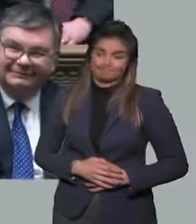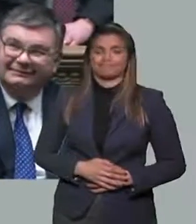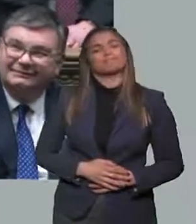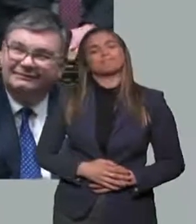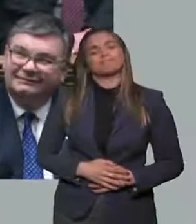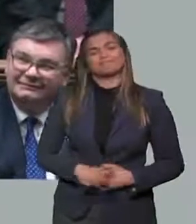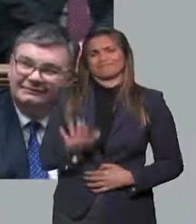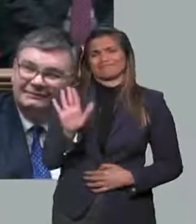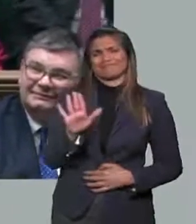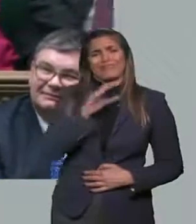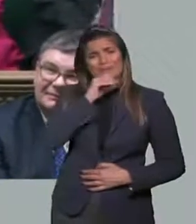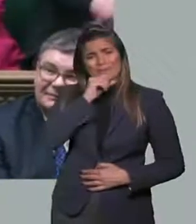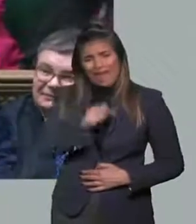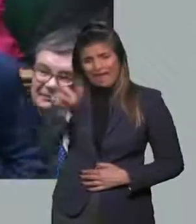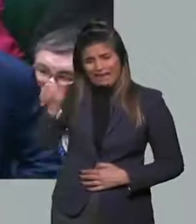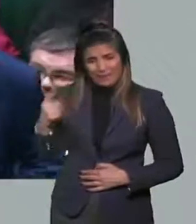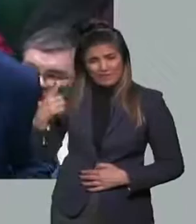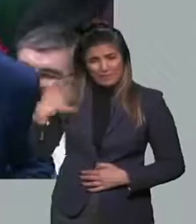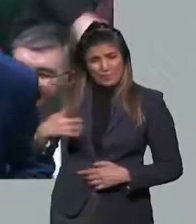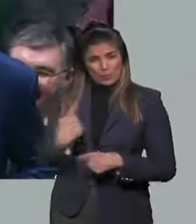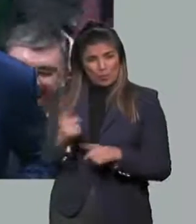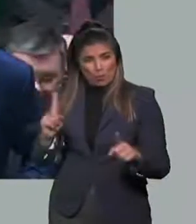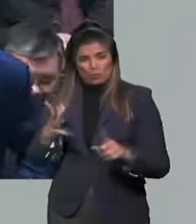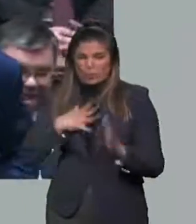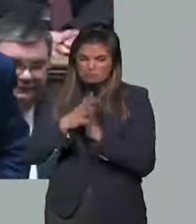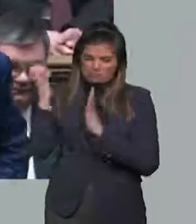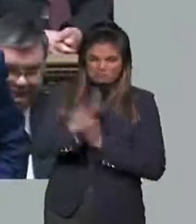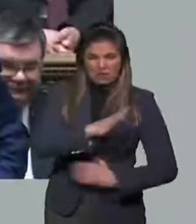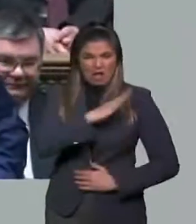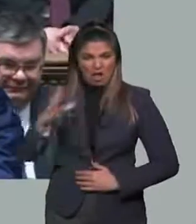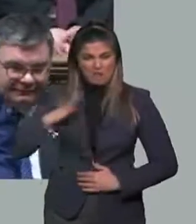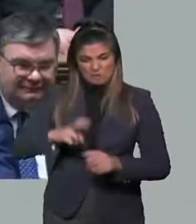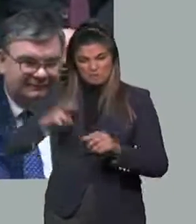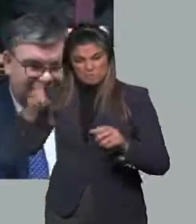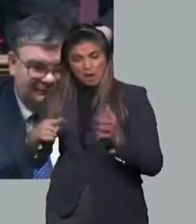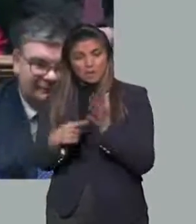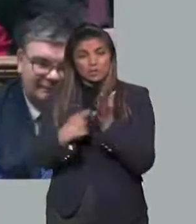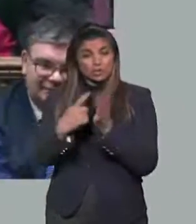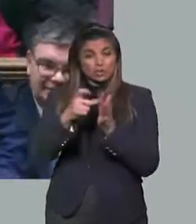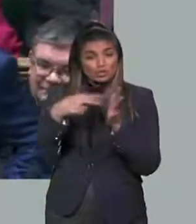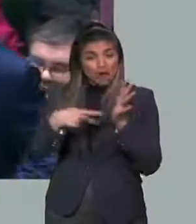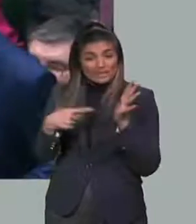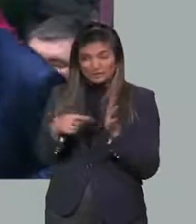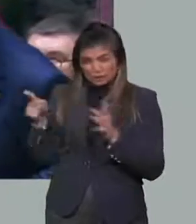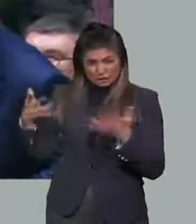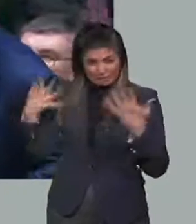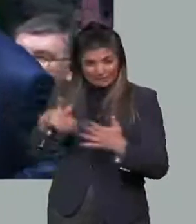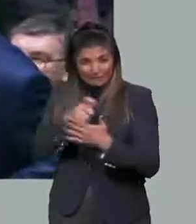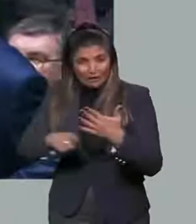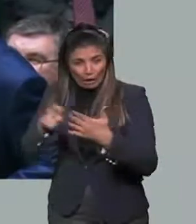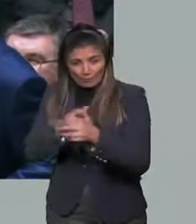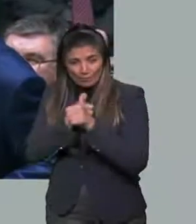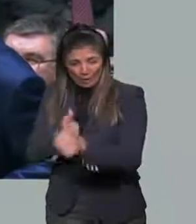Mr. Speaker, a man who wanted and talked about abolishing the army, pulling out of Trident, she voted for that. Has there ever been a more